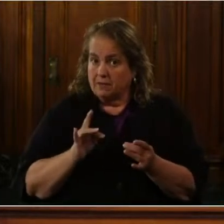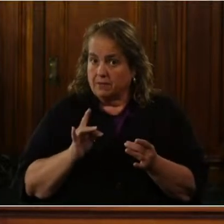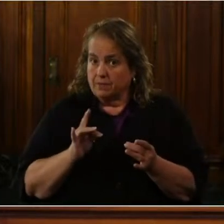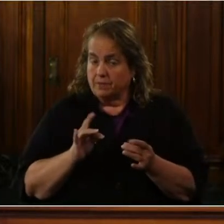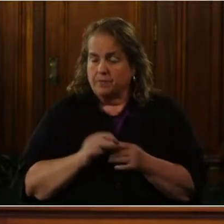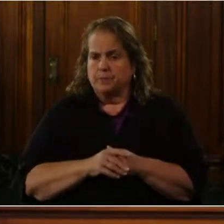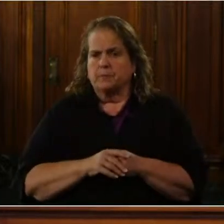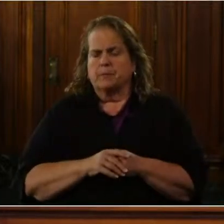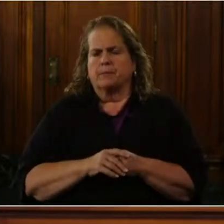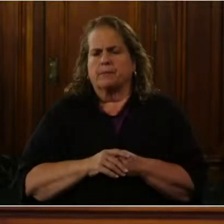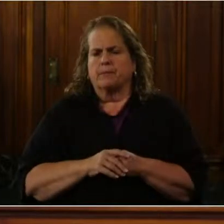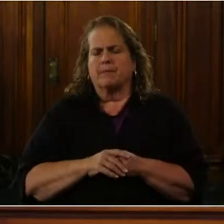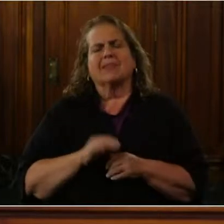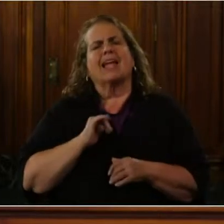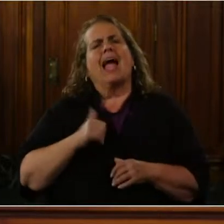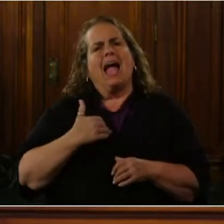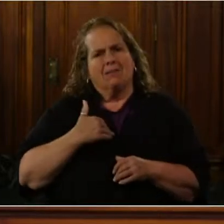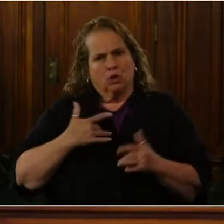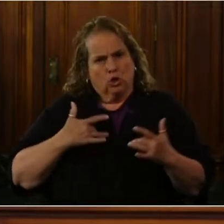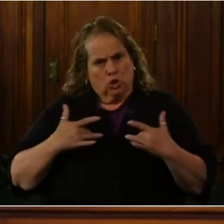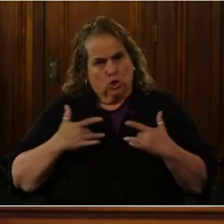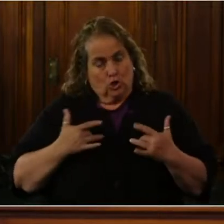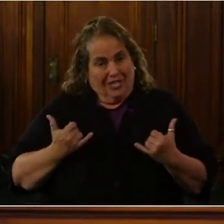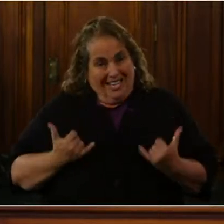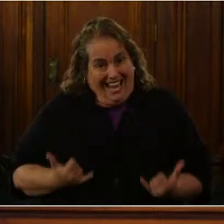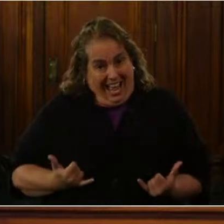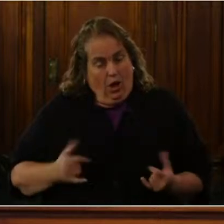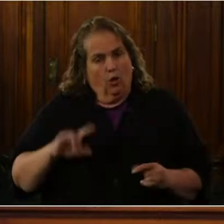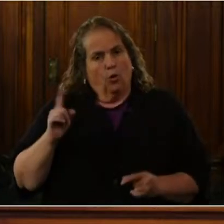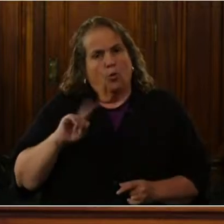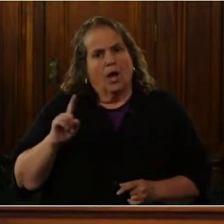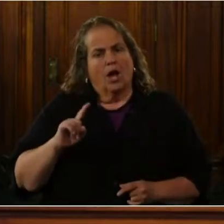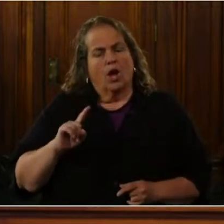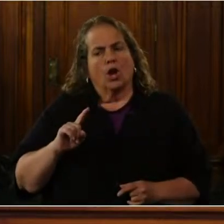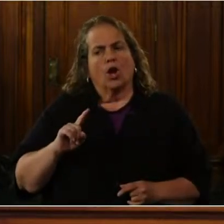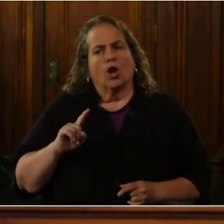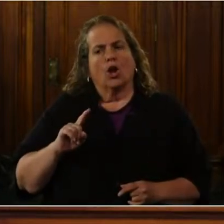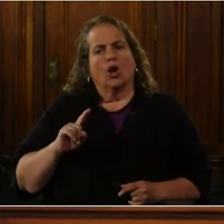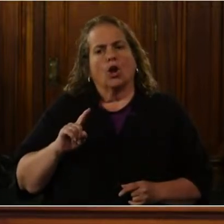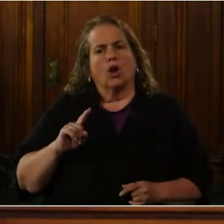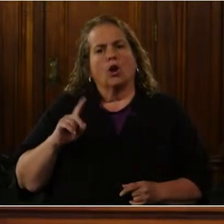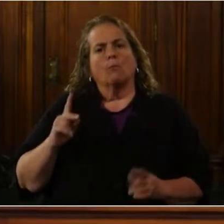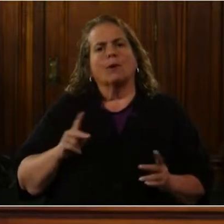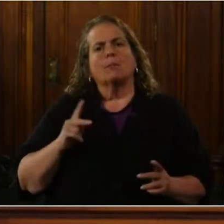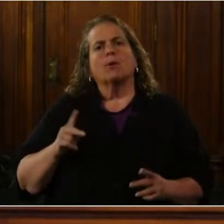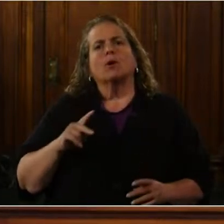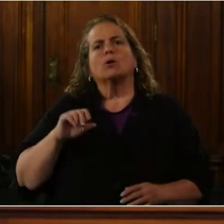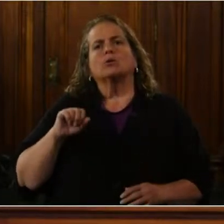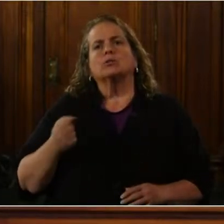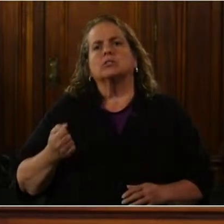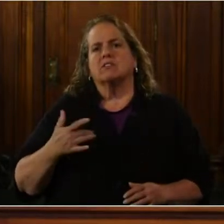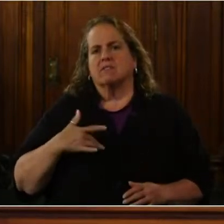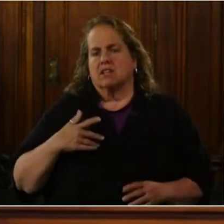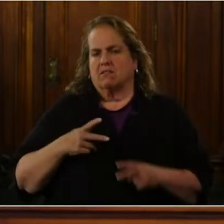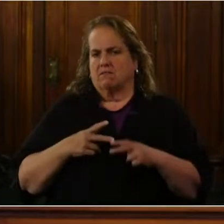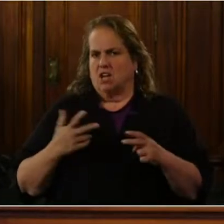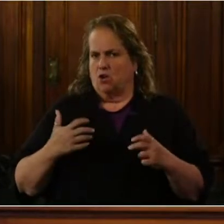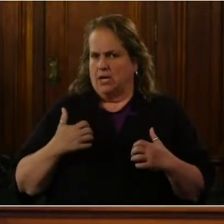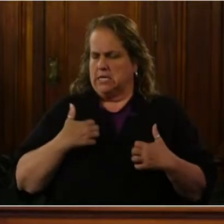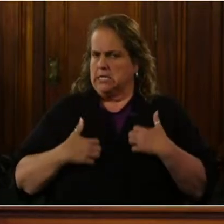concerns right now, where tensions are generally, and I think that we all have to be